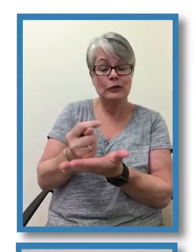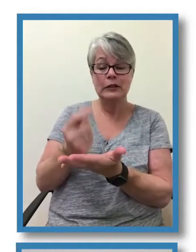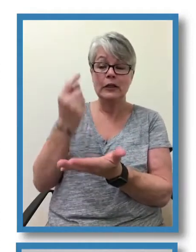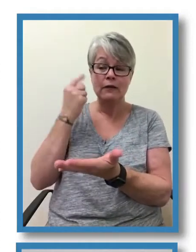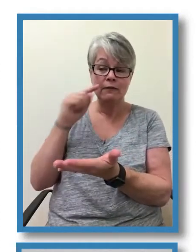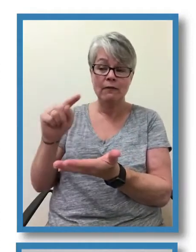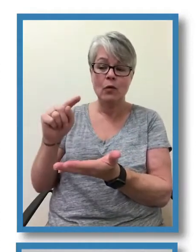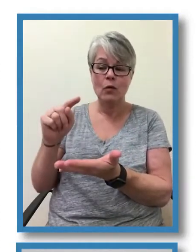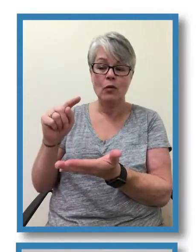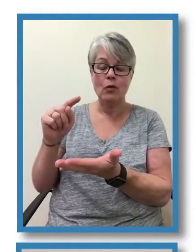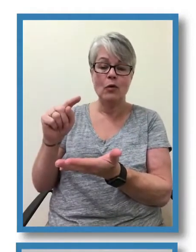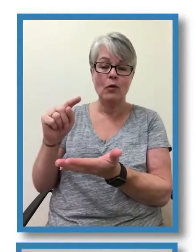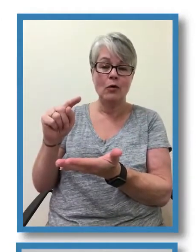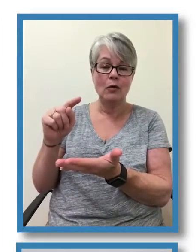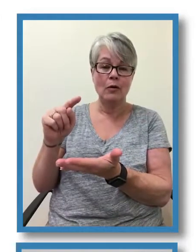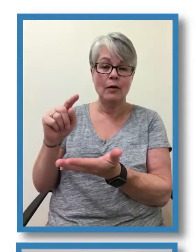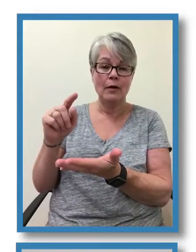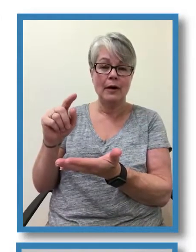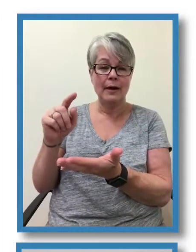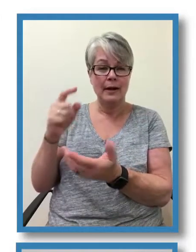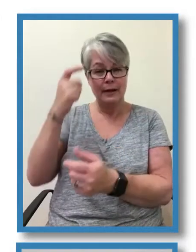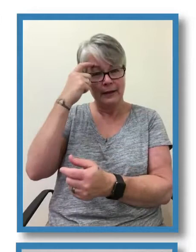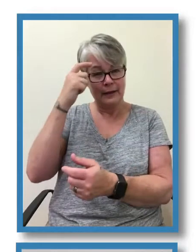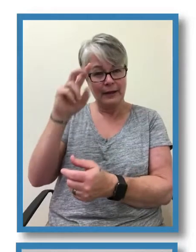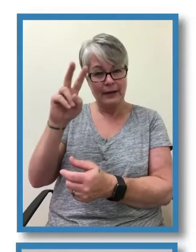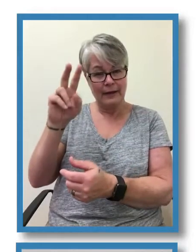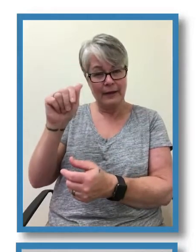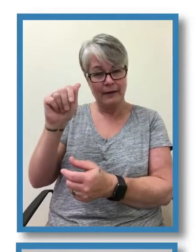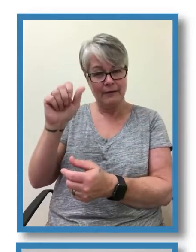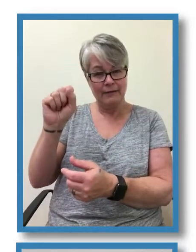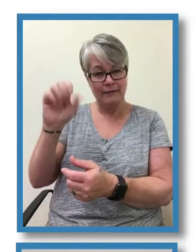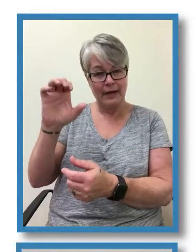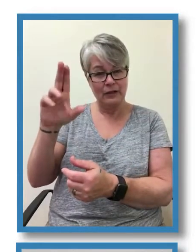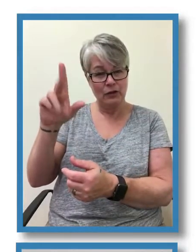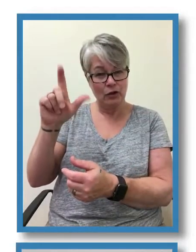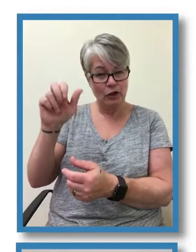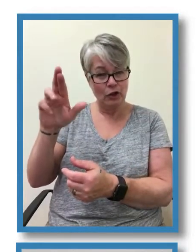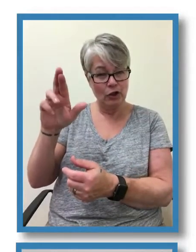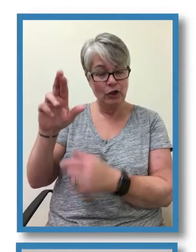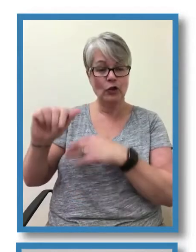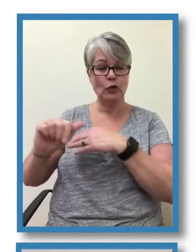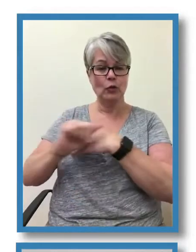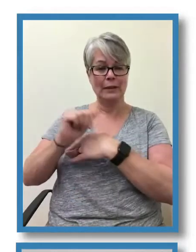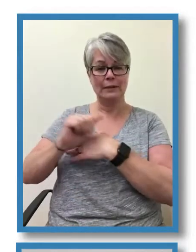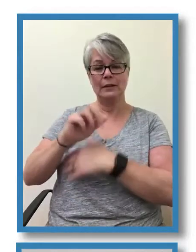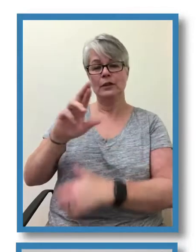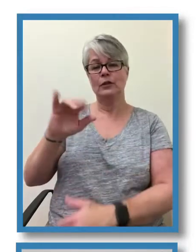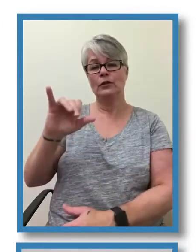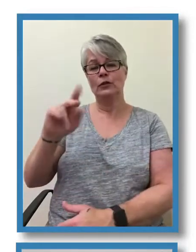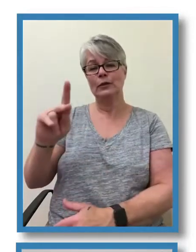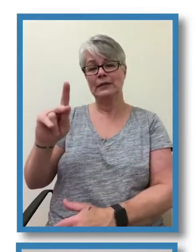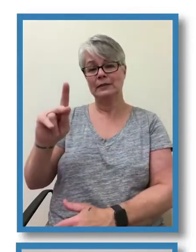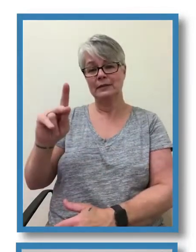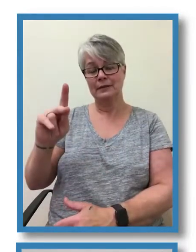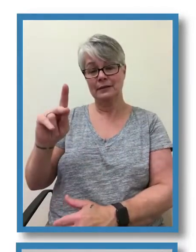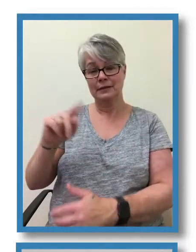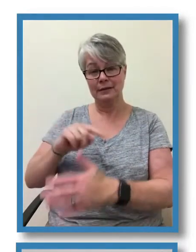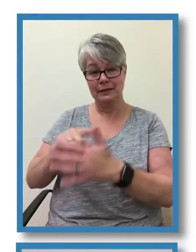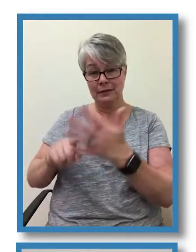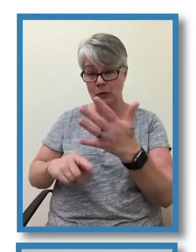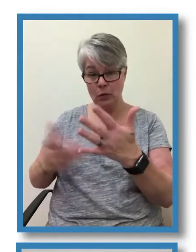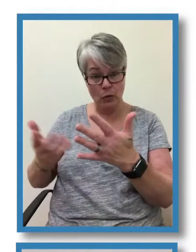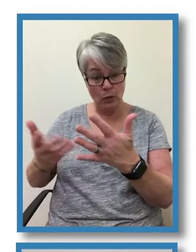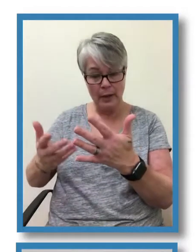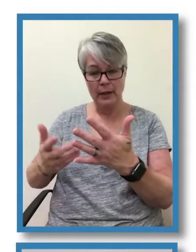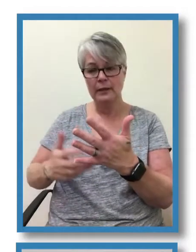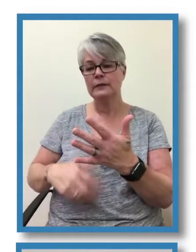Atrial fibrillation is the one where you have the irregular heartbeat. You want to put a person on a blood thinner for that